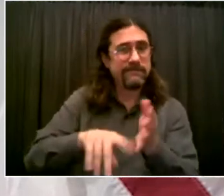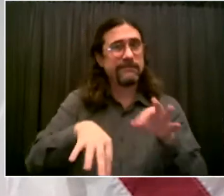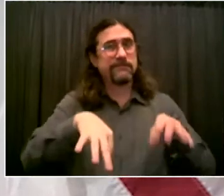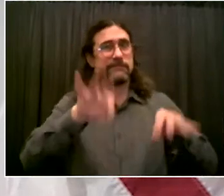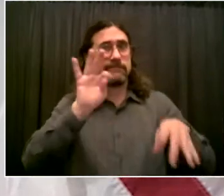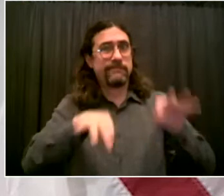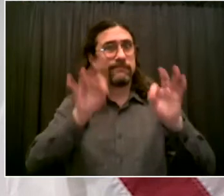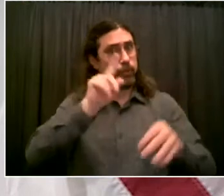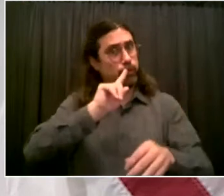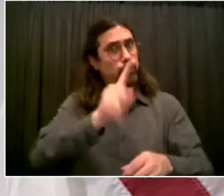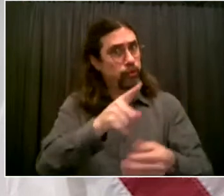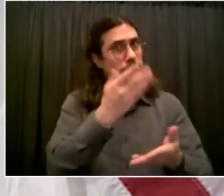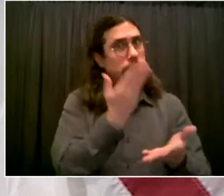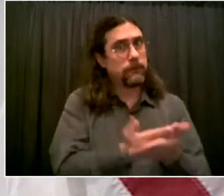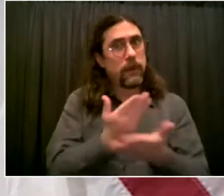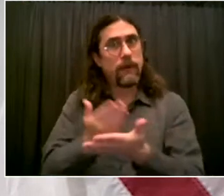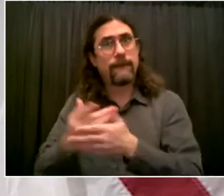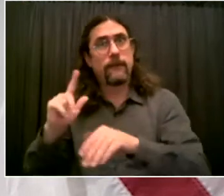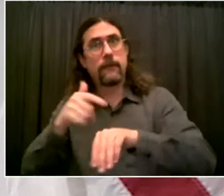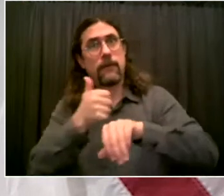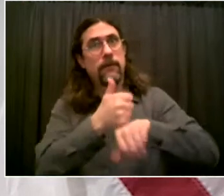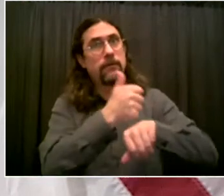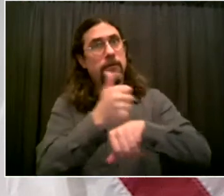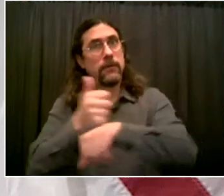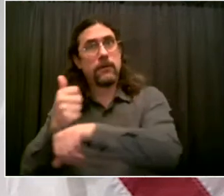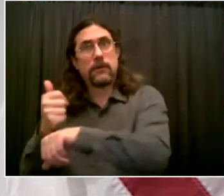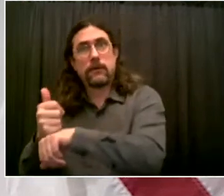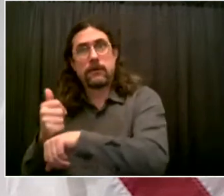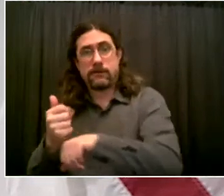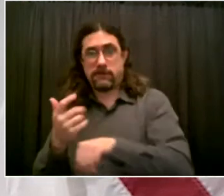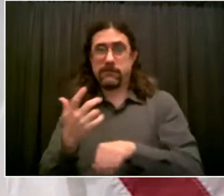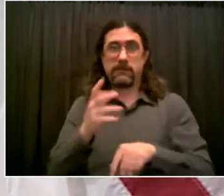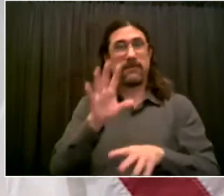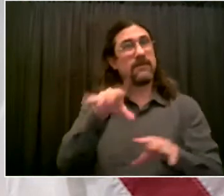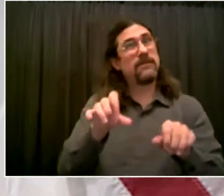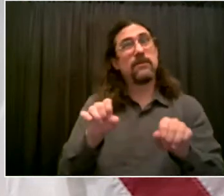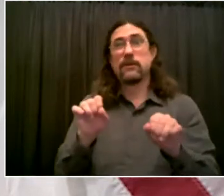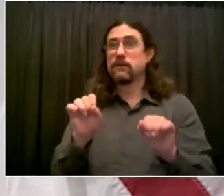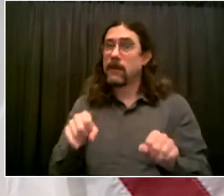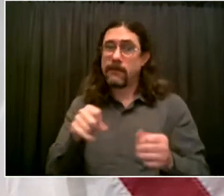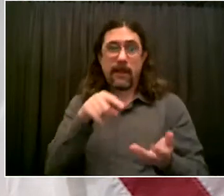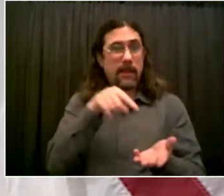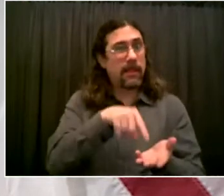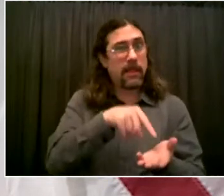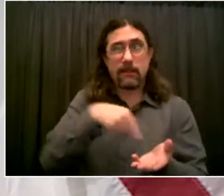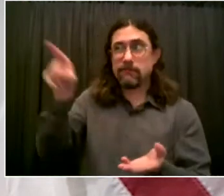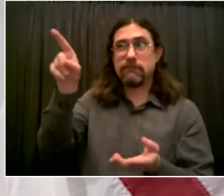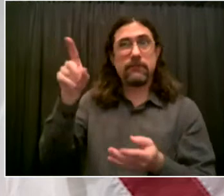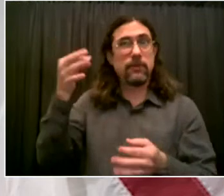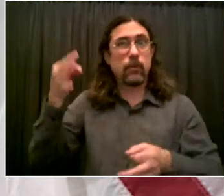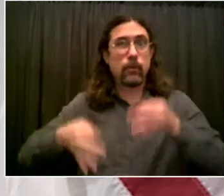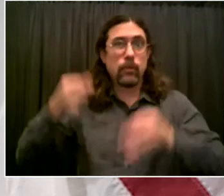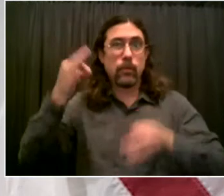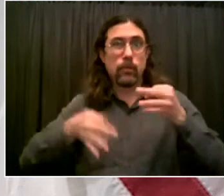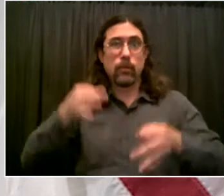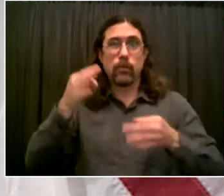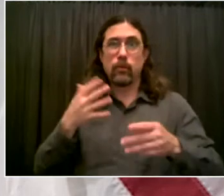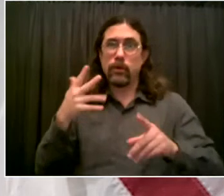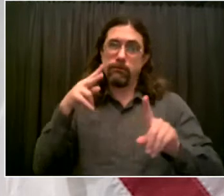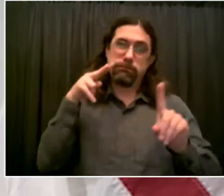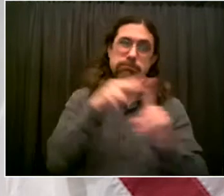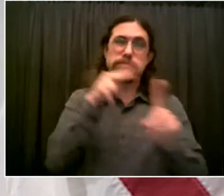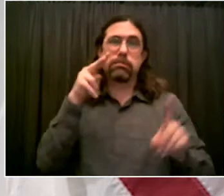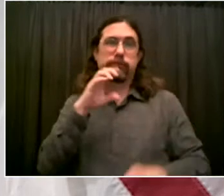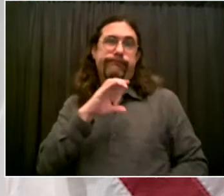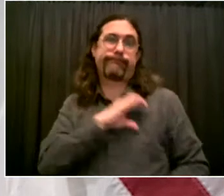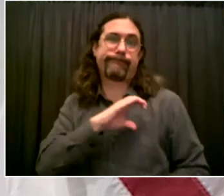hear the facts. Look, I think it's very meaningful that the president spoke out. And I think it's because